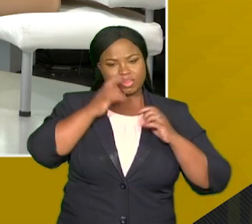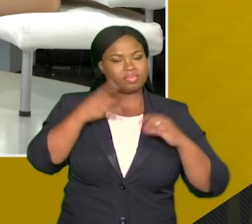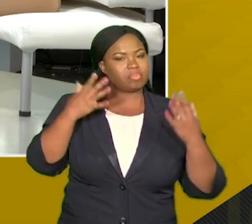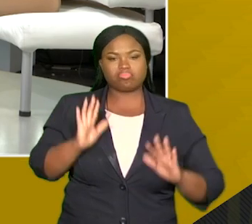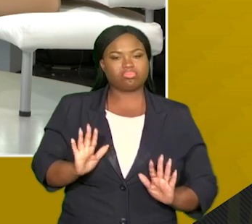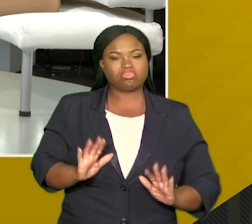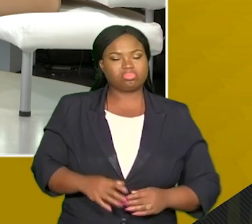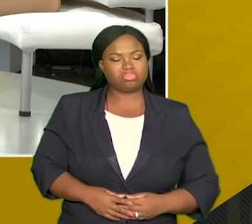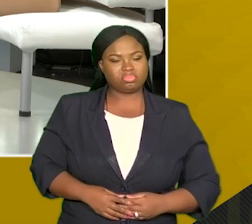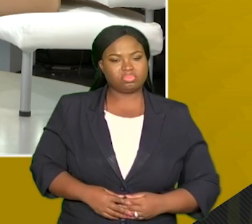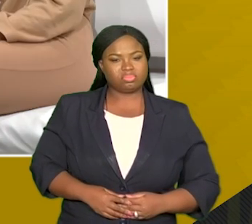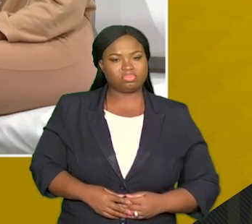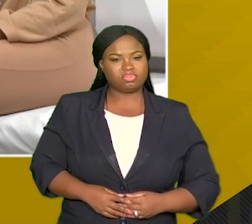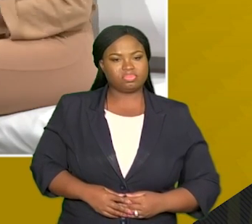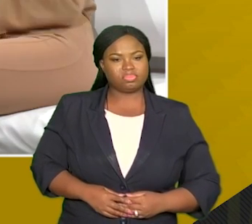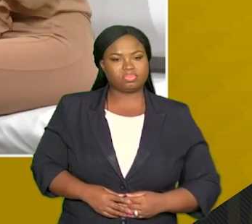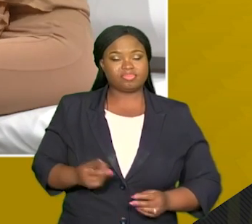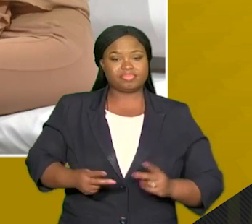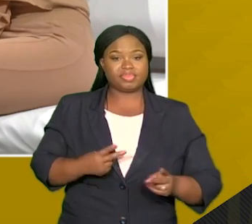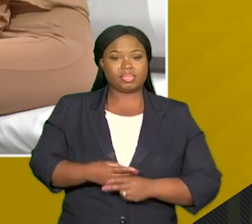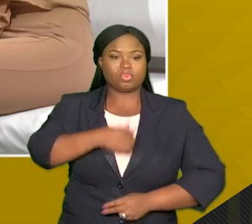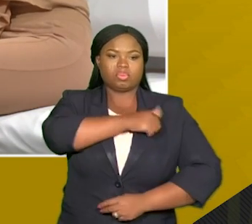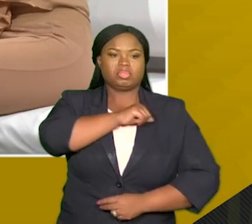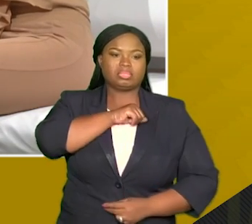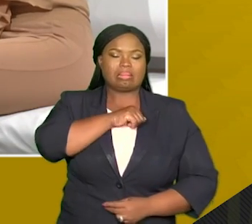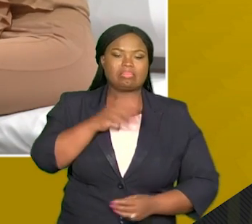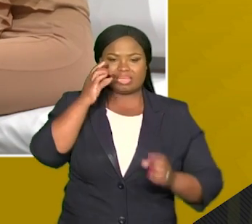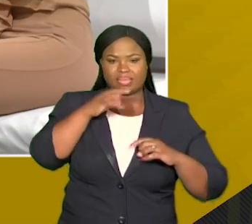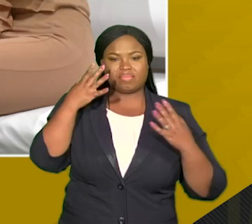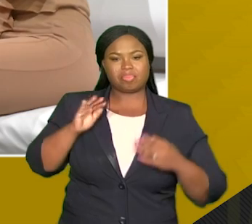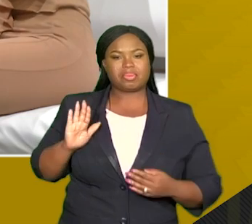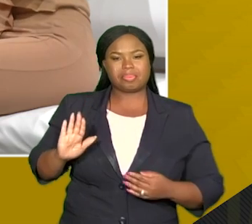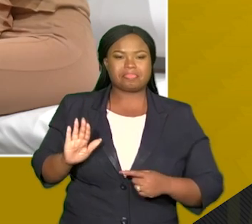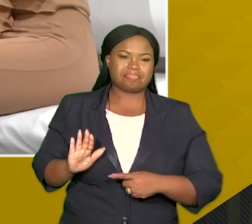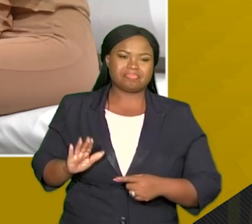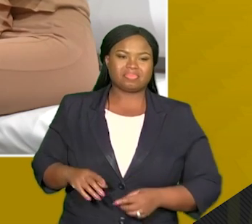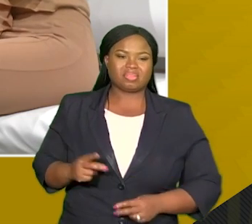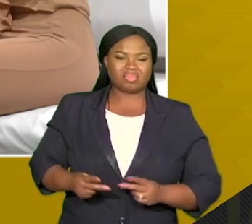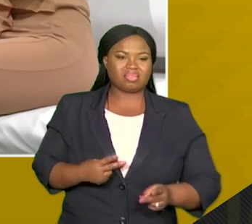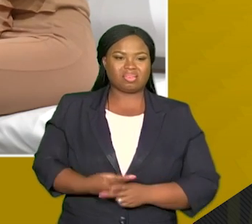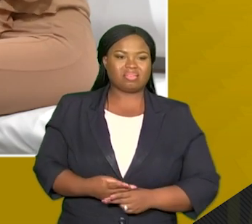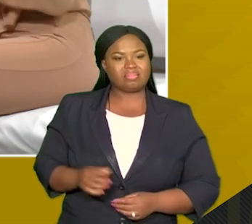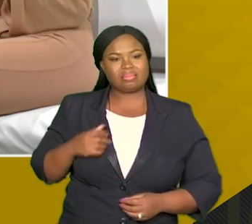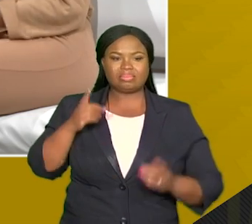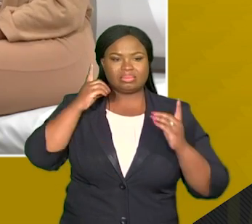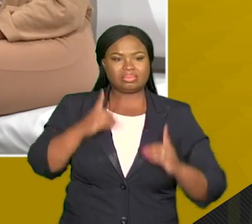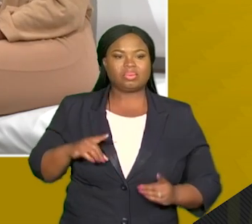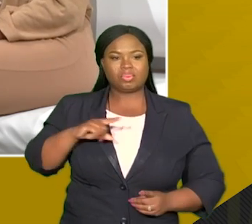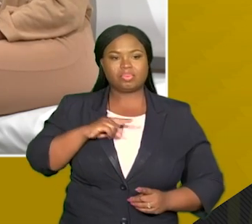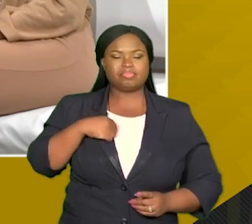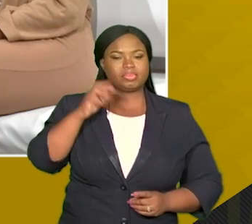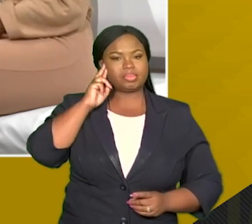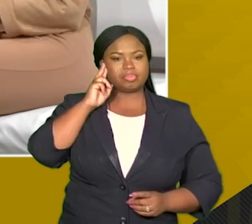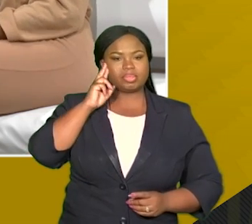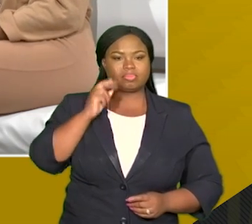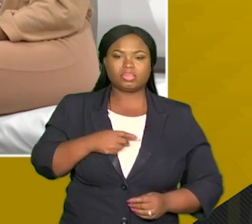give up. And esibhedlela they gave up on him. Nabonje, they decided, because I remember I went and